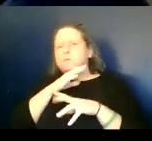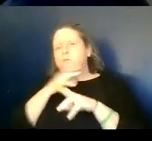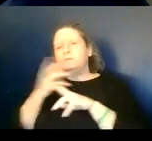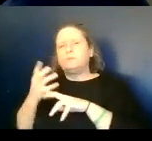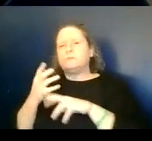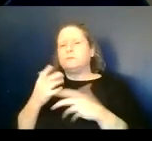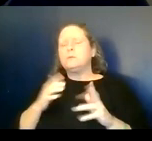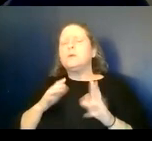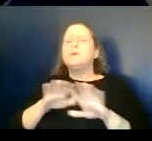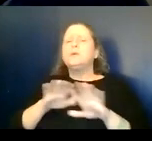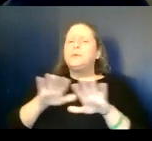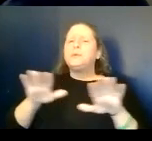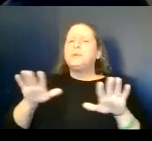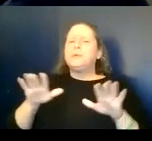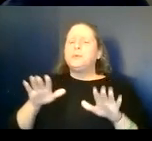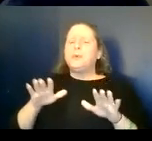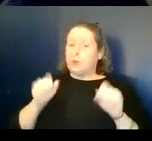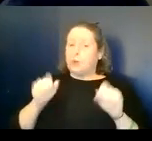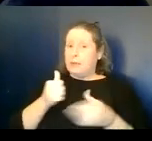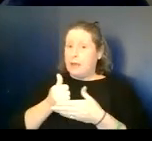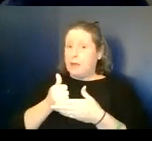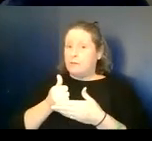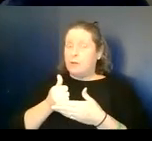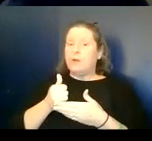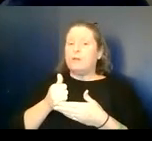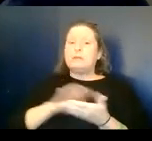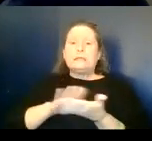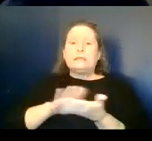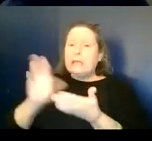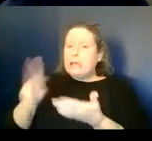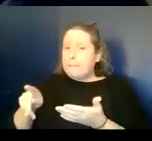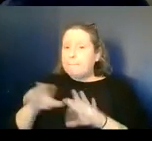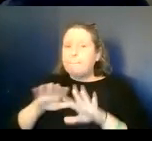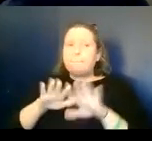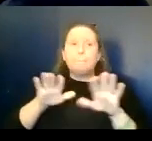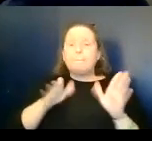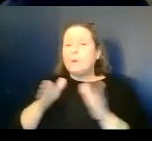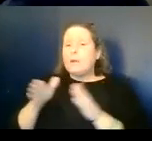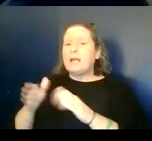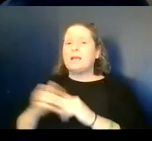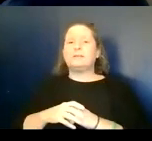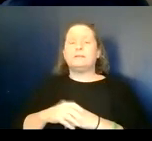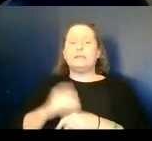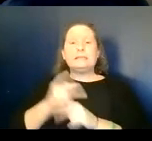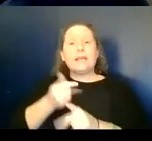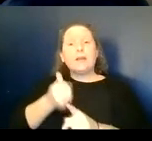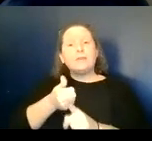personal to cleaning up, for instance. There's also taking care of yourself